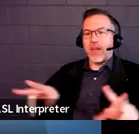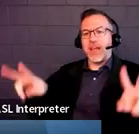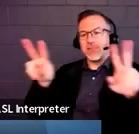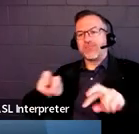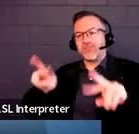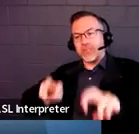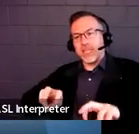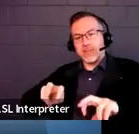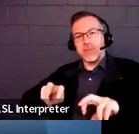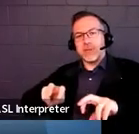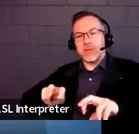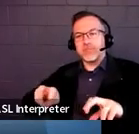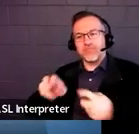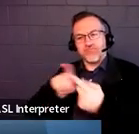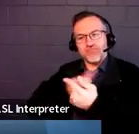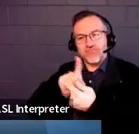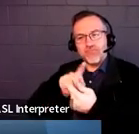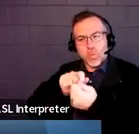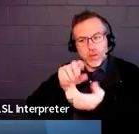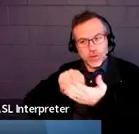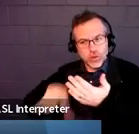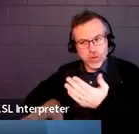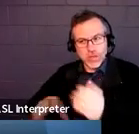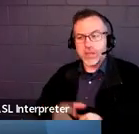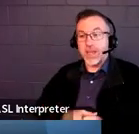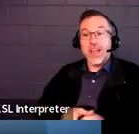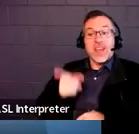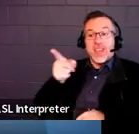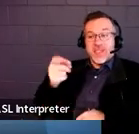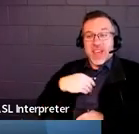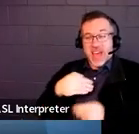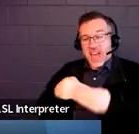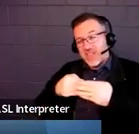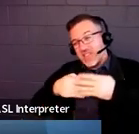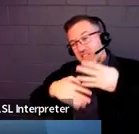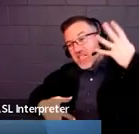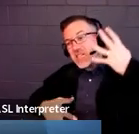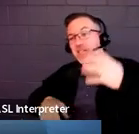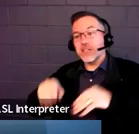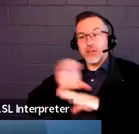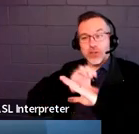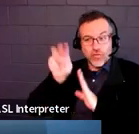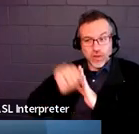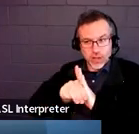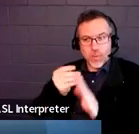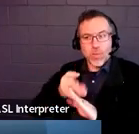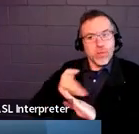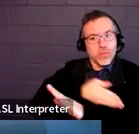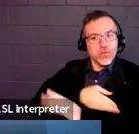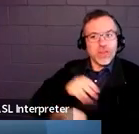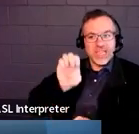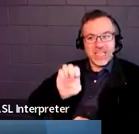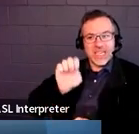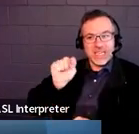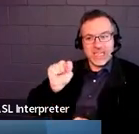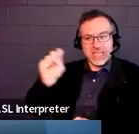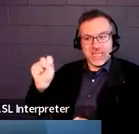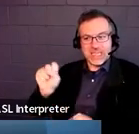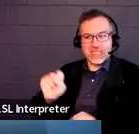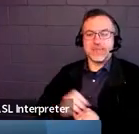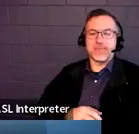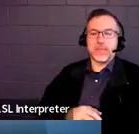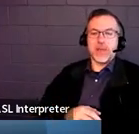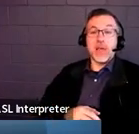with the students as well. And they have a big curriculum on pre-ETS. Now, I said that in that we